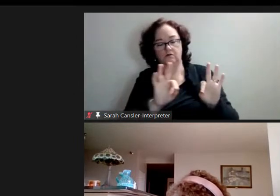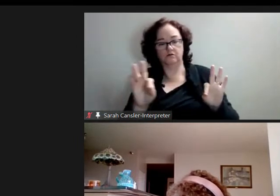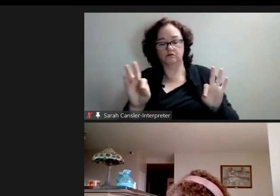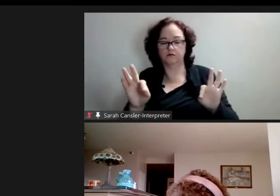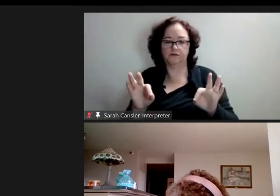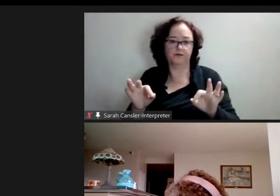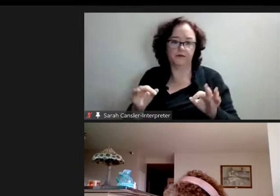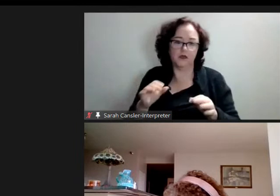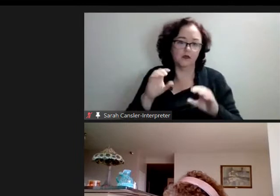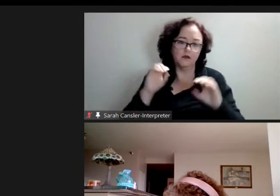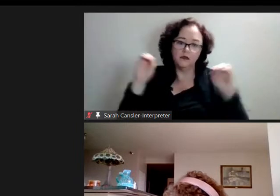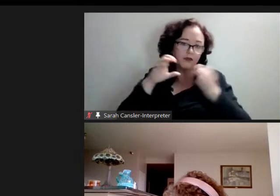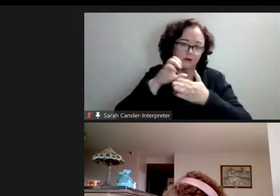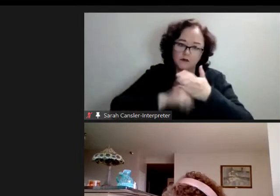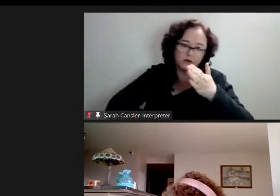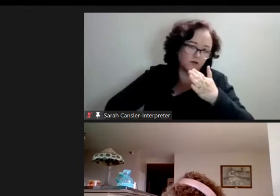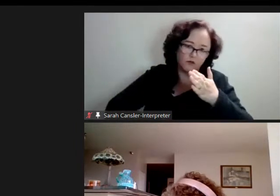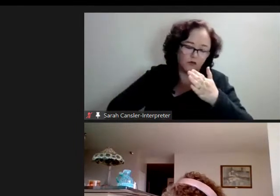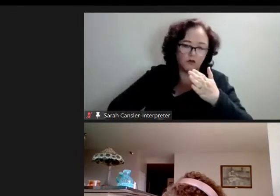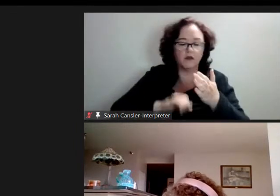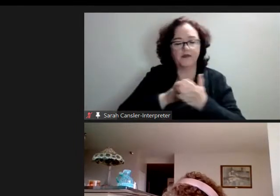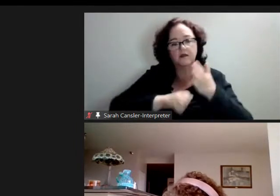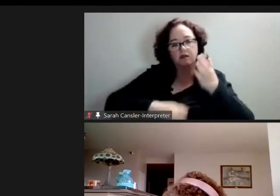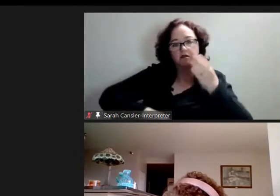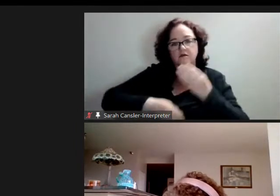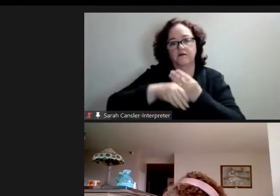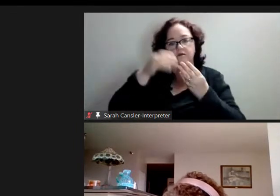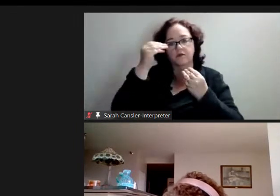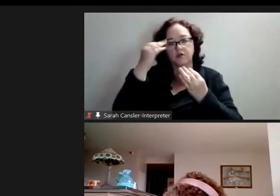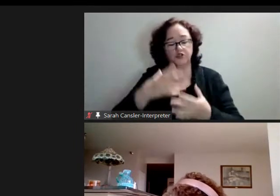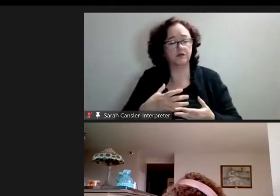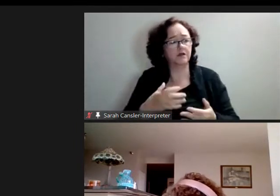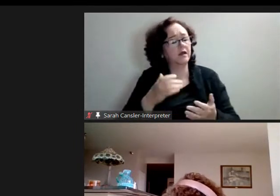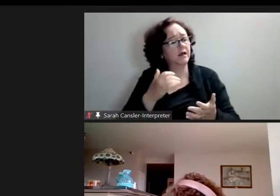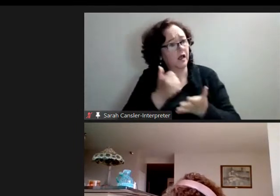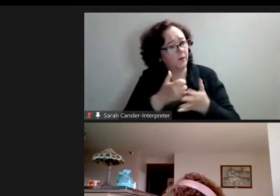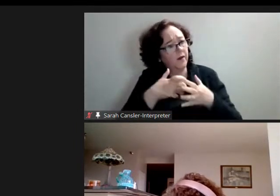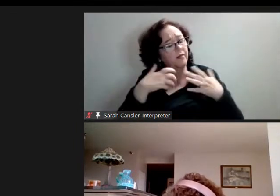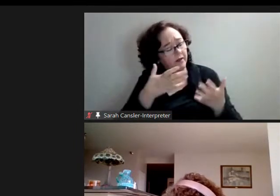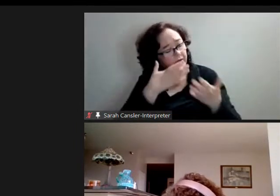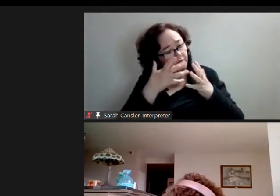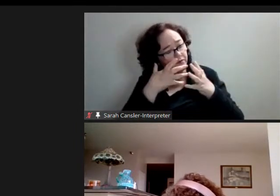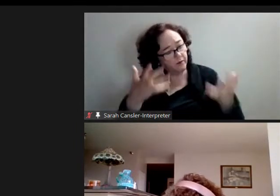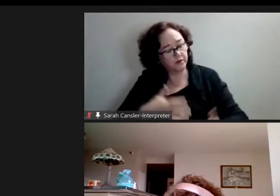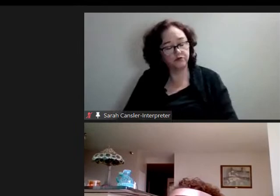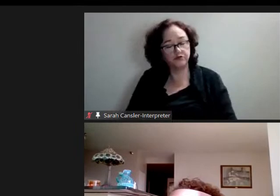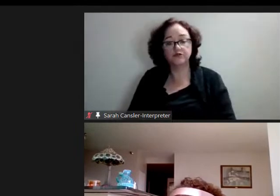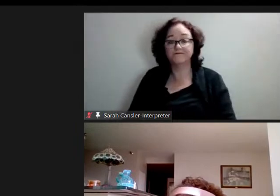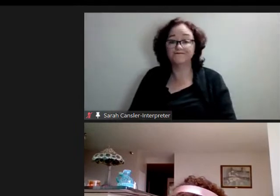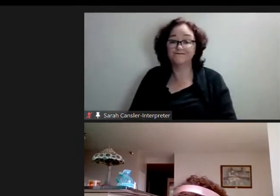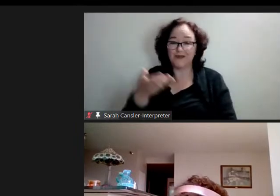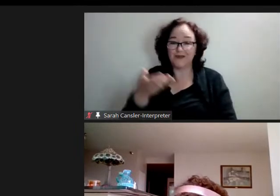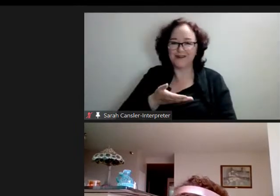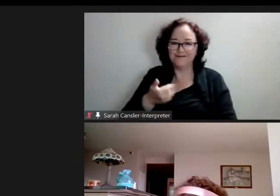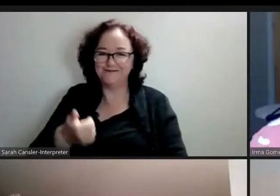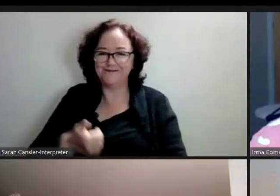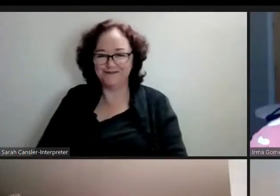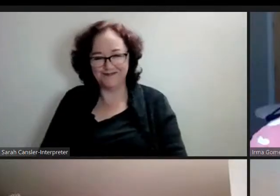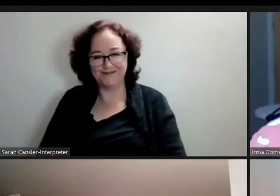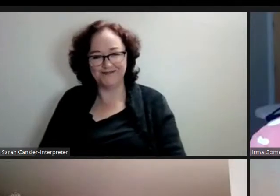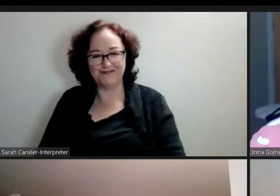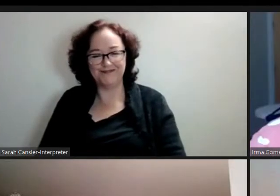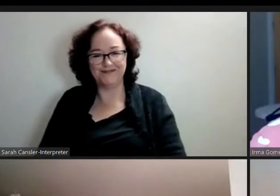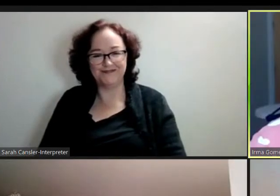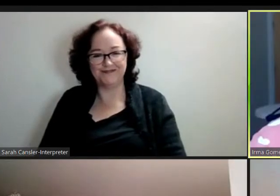information. That's incredibly helpful. Thank you so much. You are very welcome. Thanks,